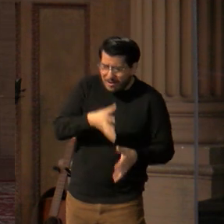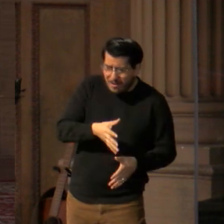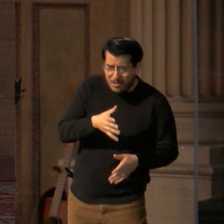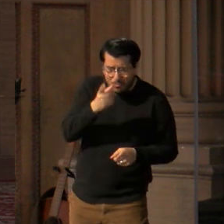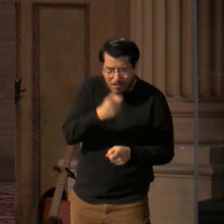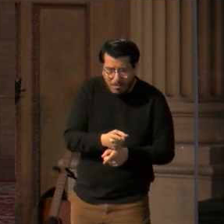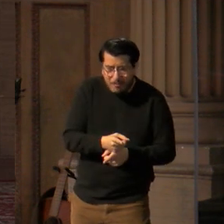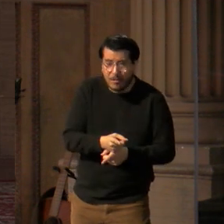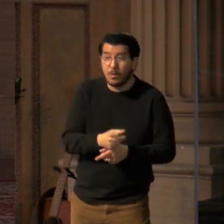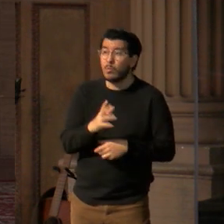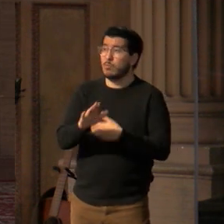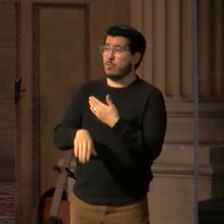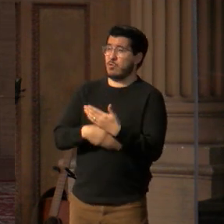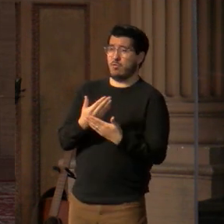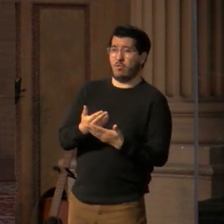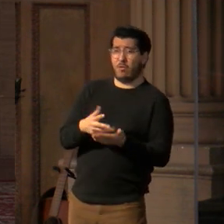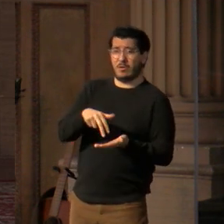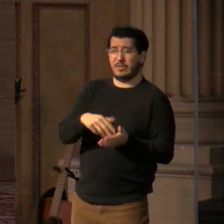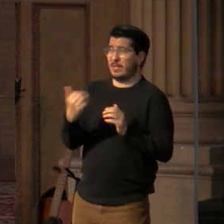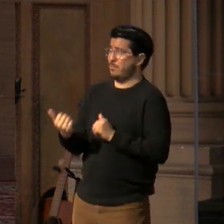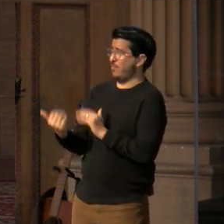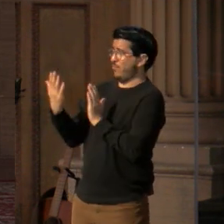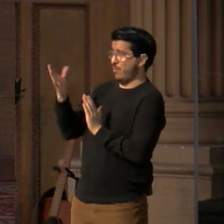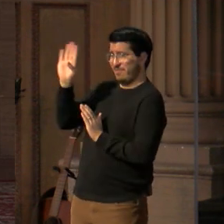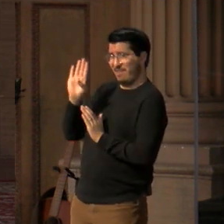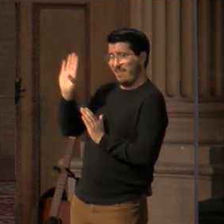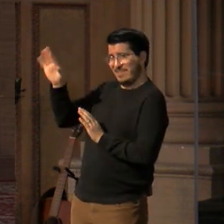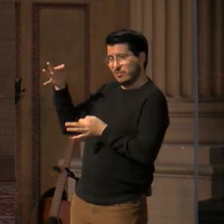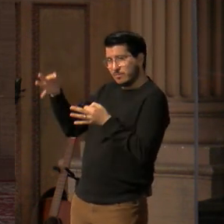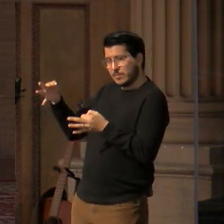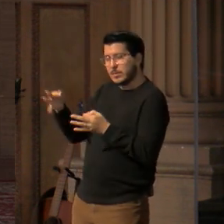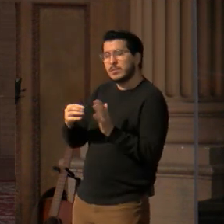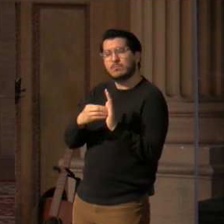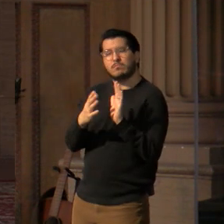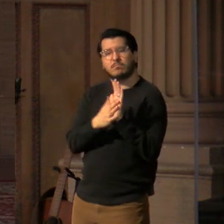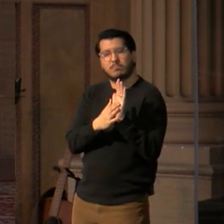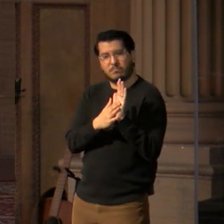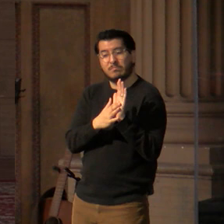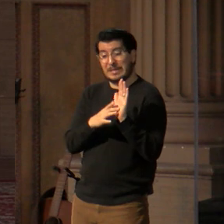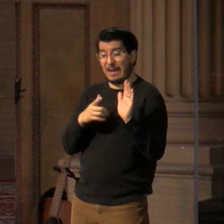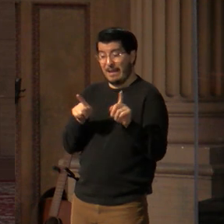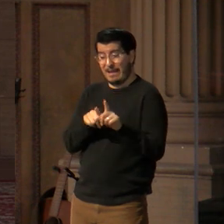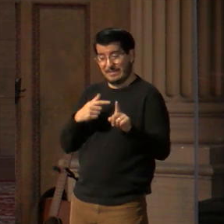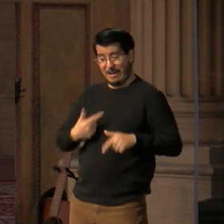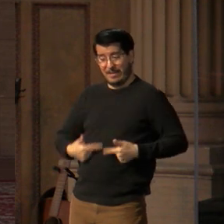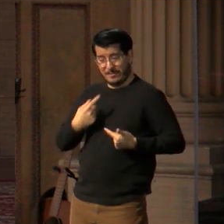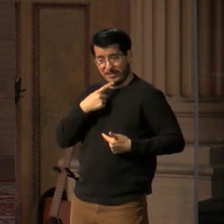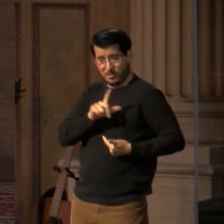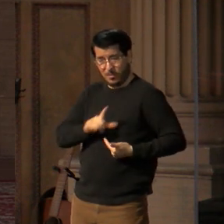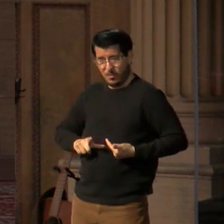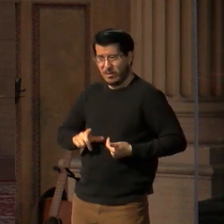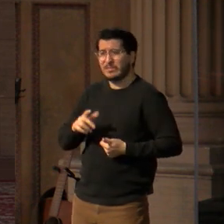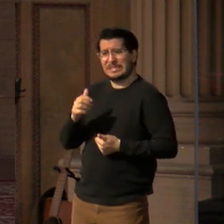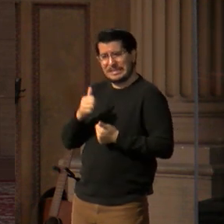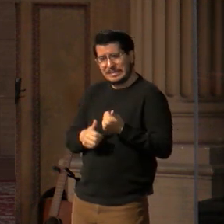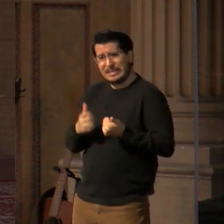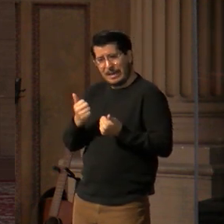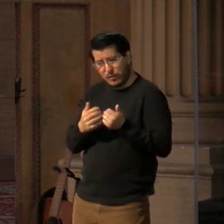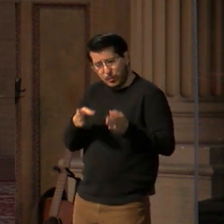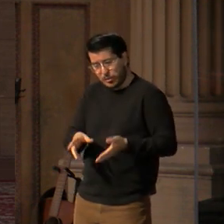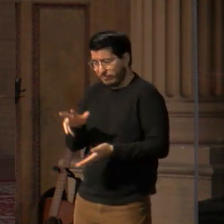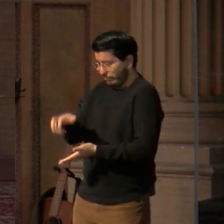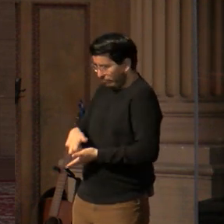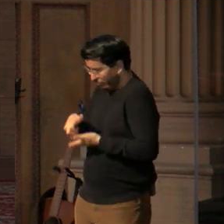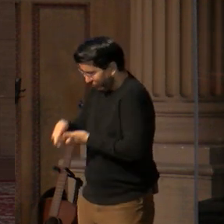For we will all stand before the judgment seat of God. For it's written, as I live, says the Lord, every knee shall bow to me and every tongue shall